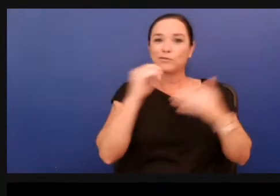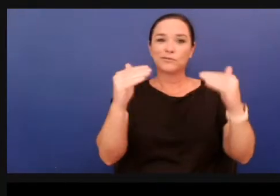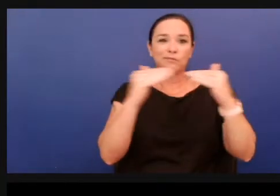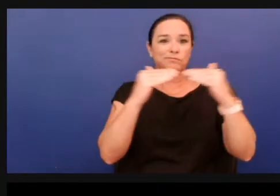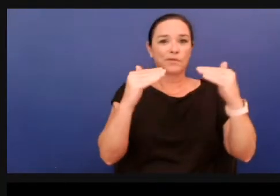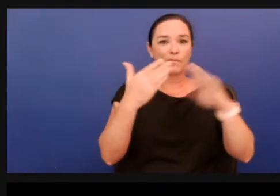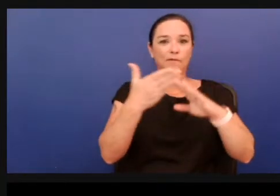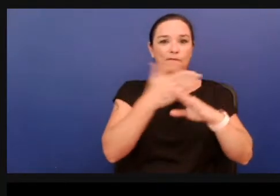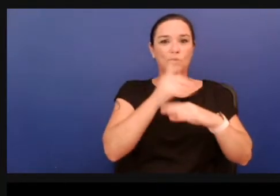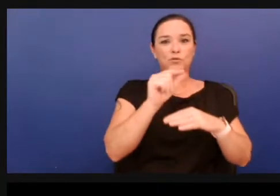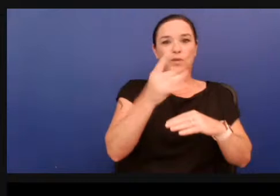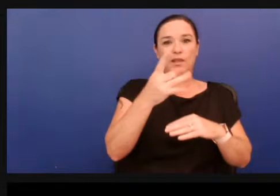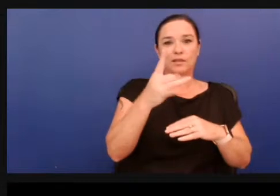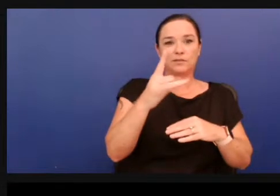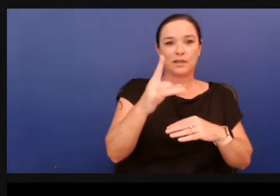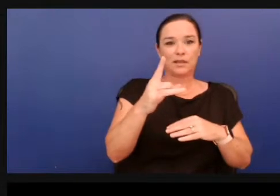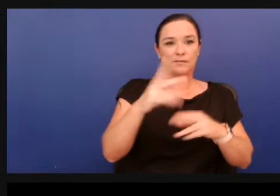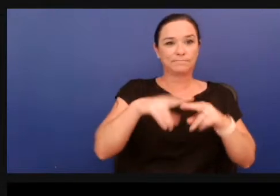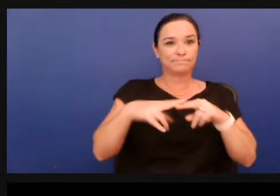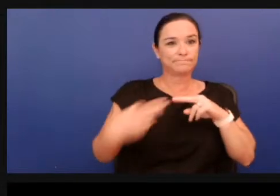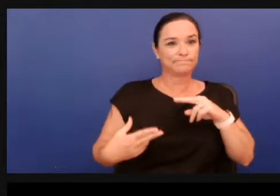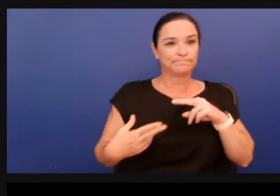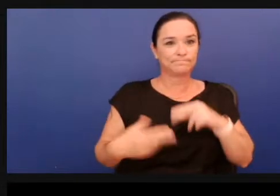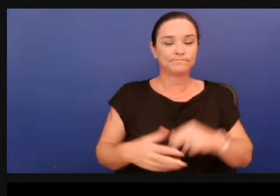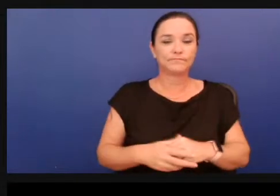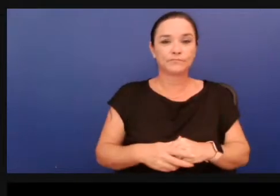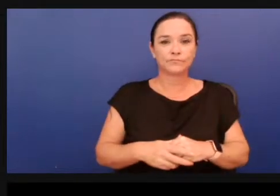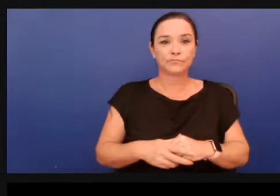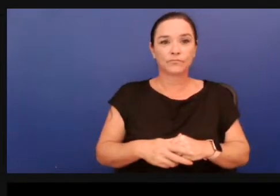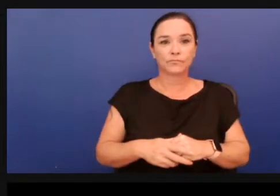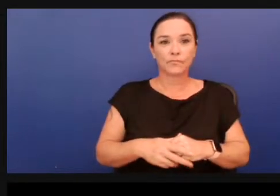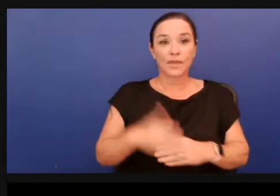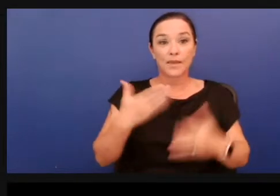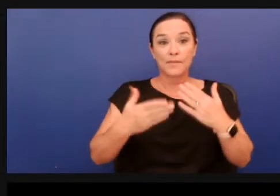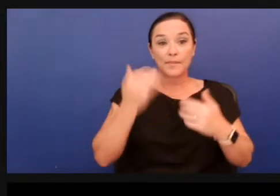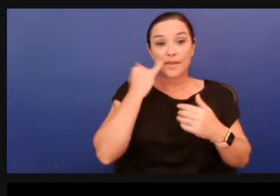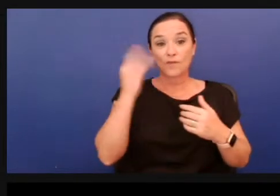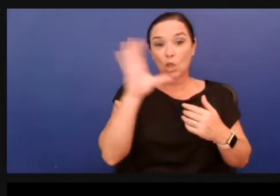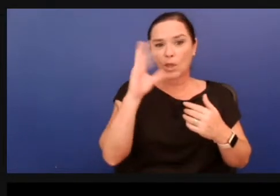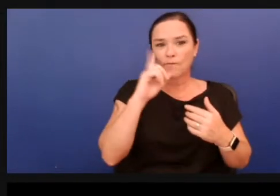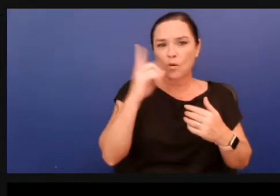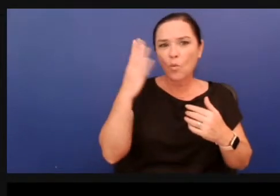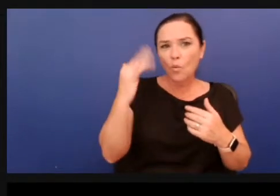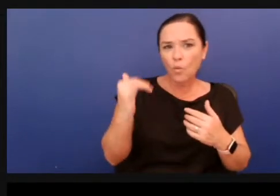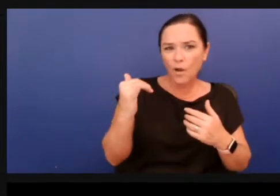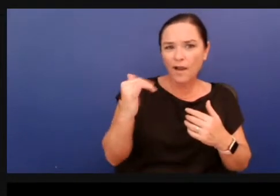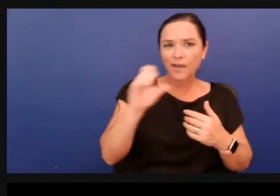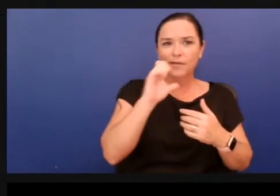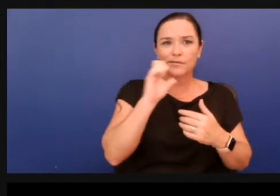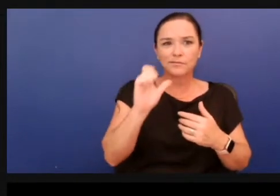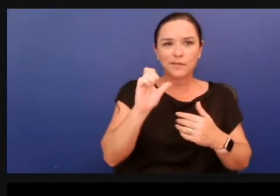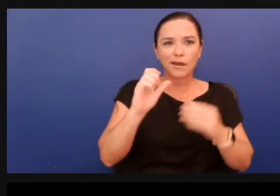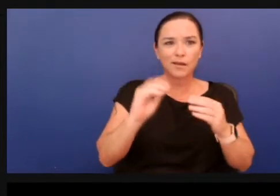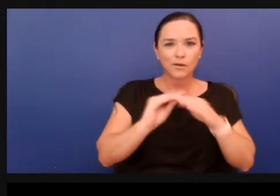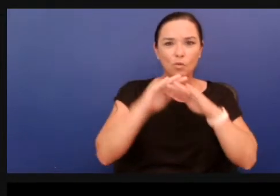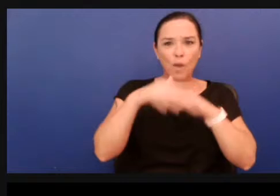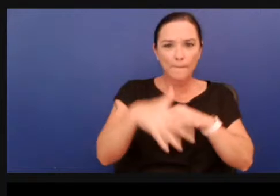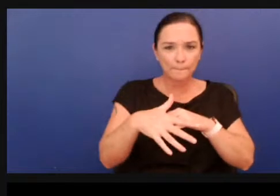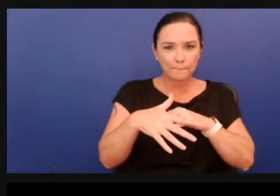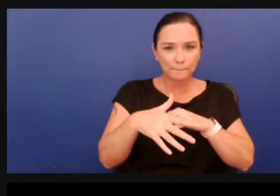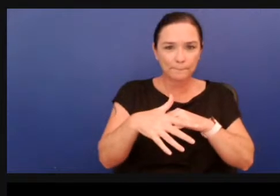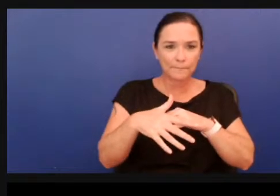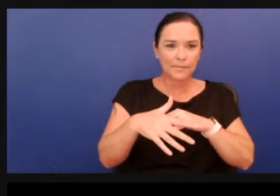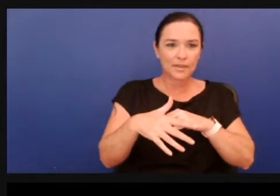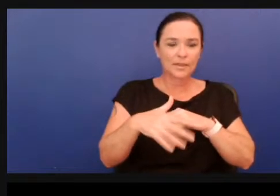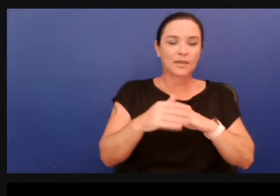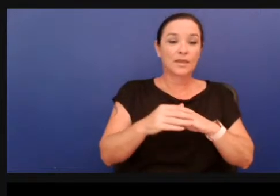to 2018's collapse. Right, which maybe if you're looking for a reason of why did this thing not actually erupt, it had